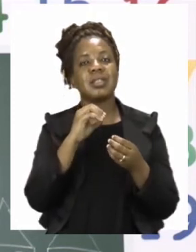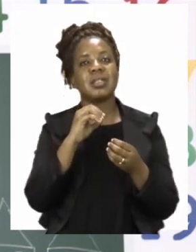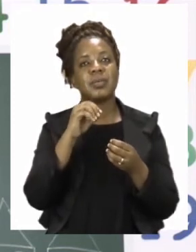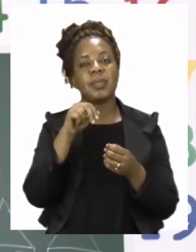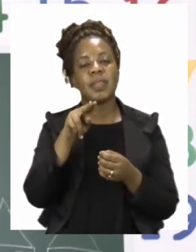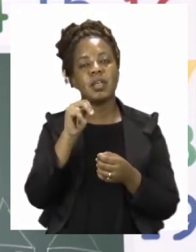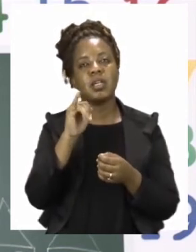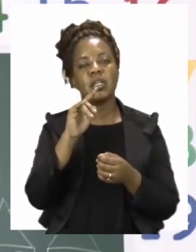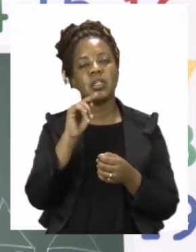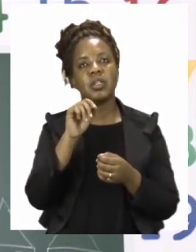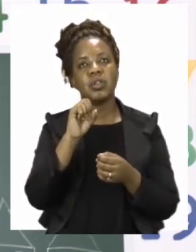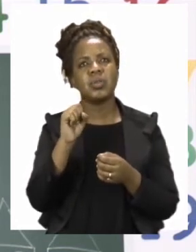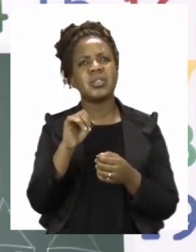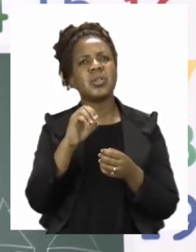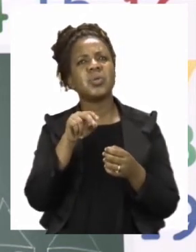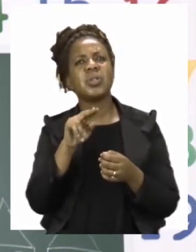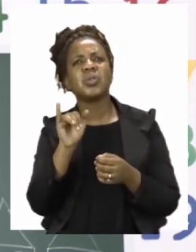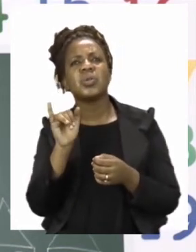80, 90,